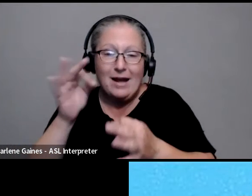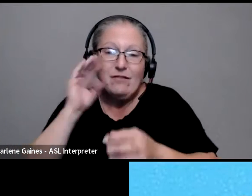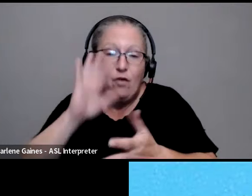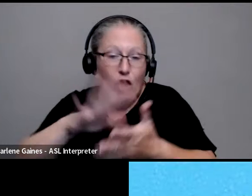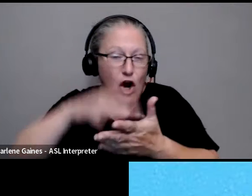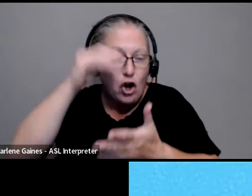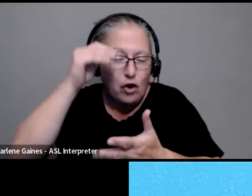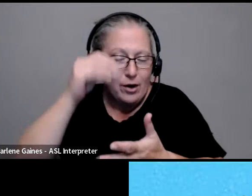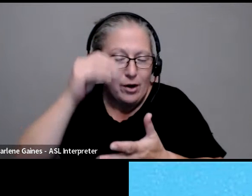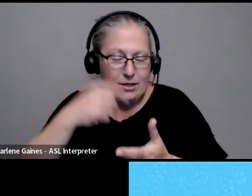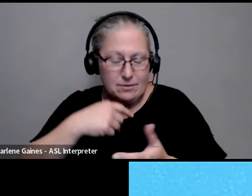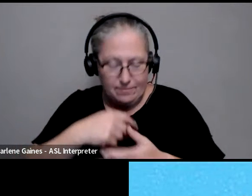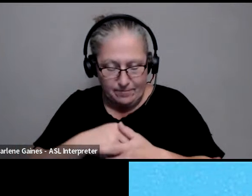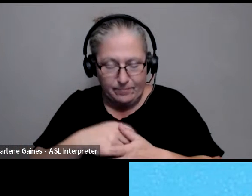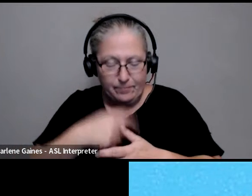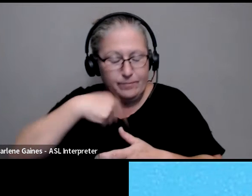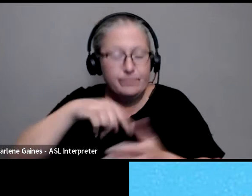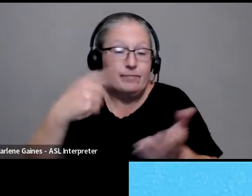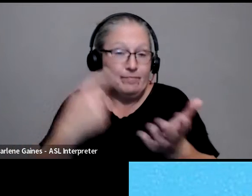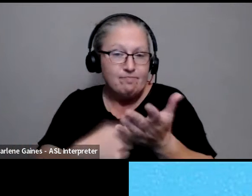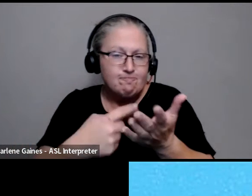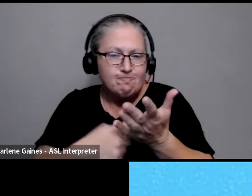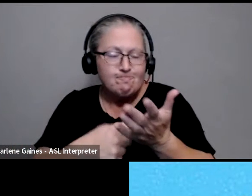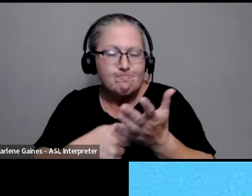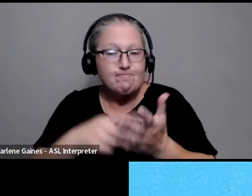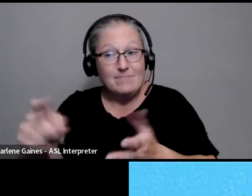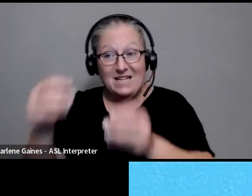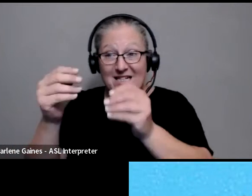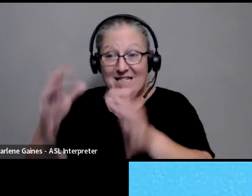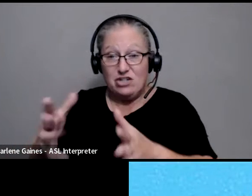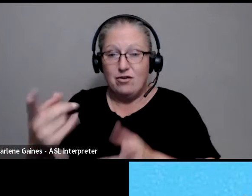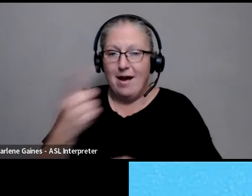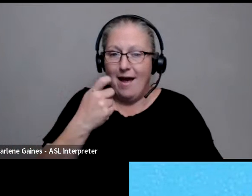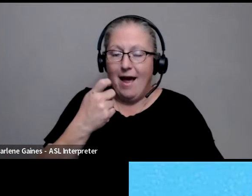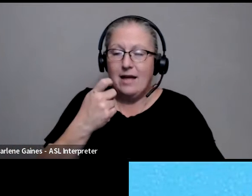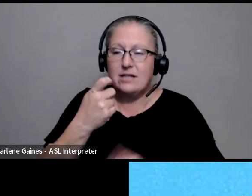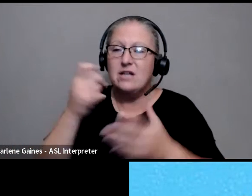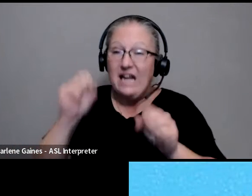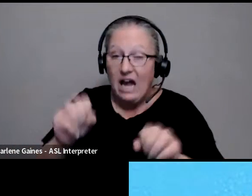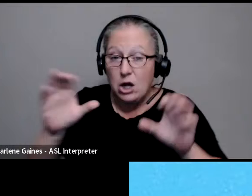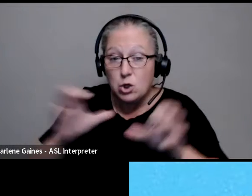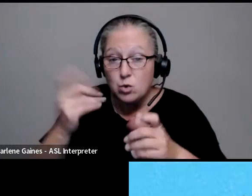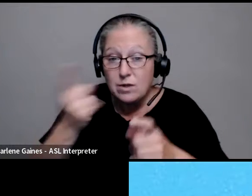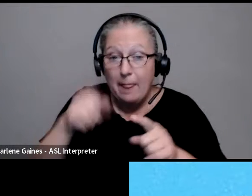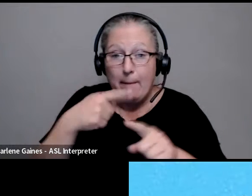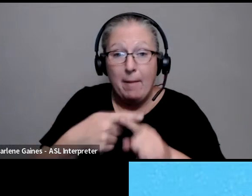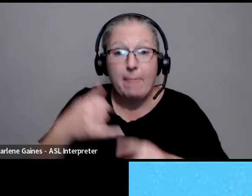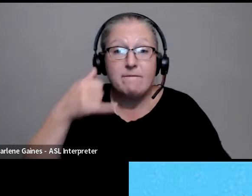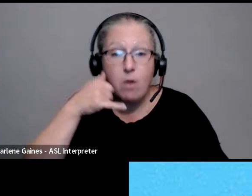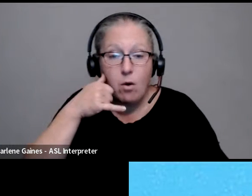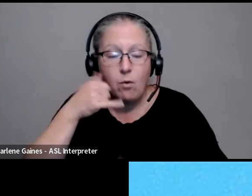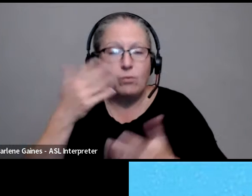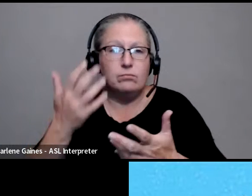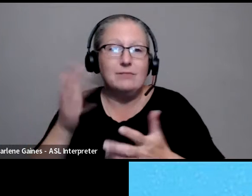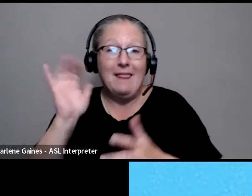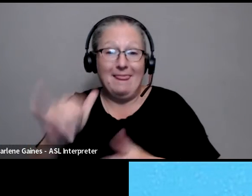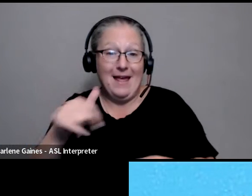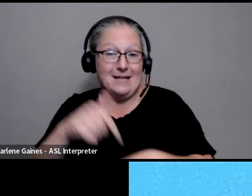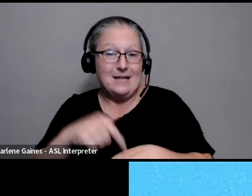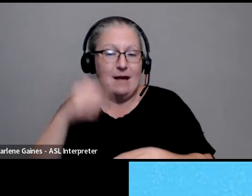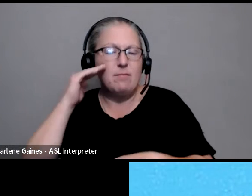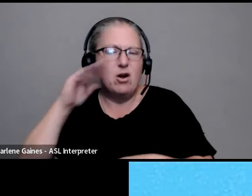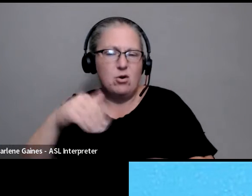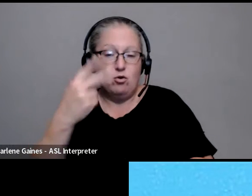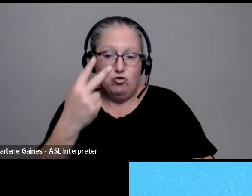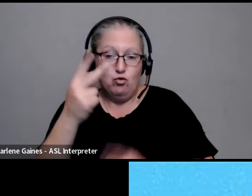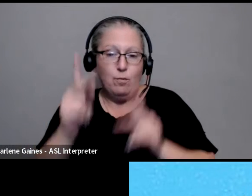so we talked about it. It was just kind of the teachers asked for, is there a way we could do something related to the phones? And so at the time, I knew two